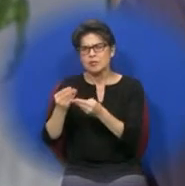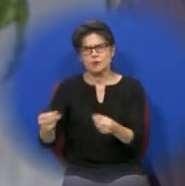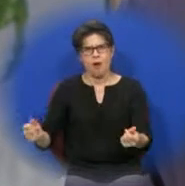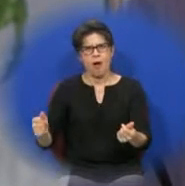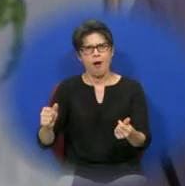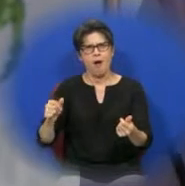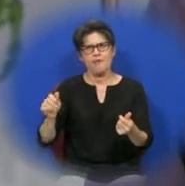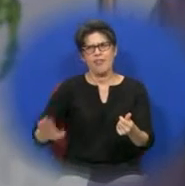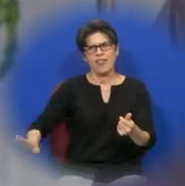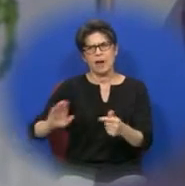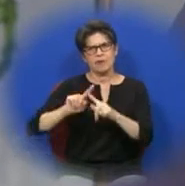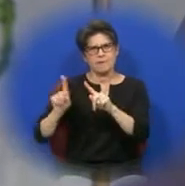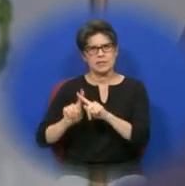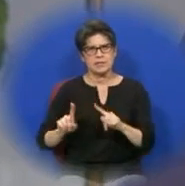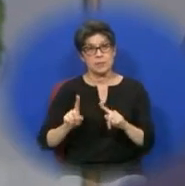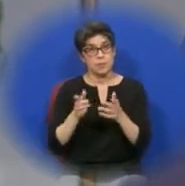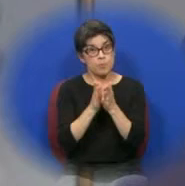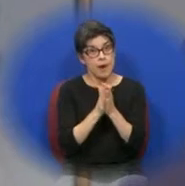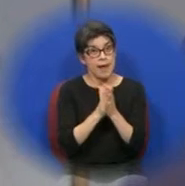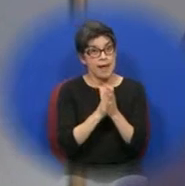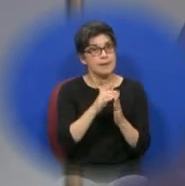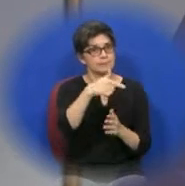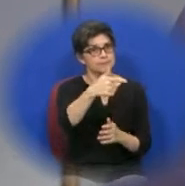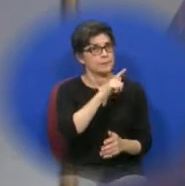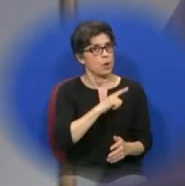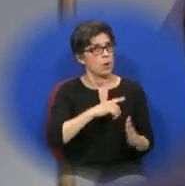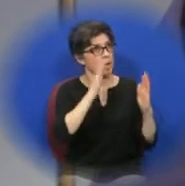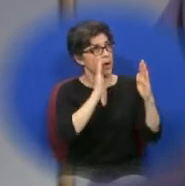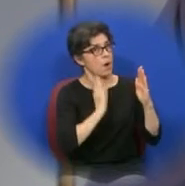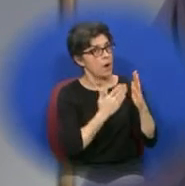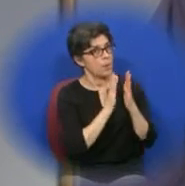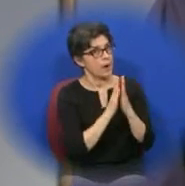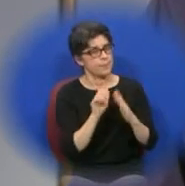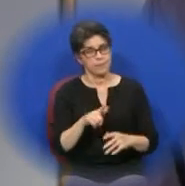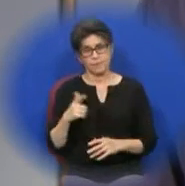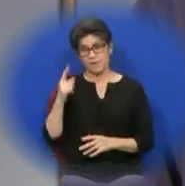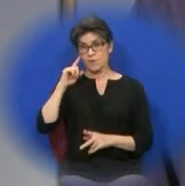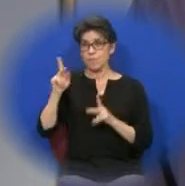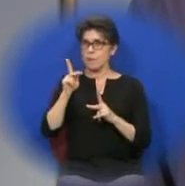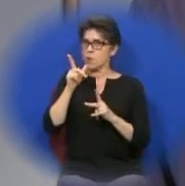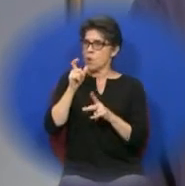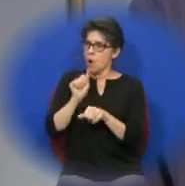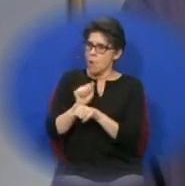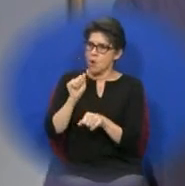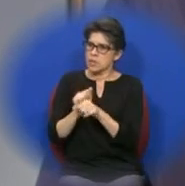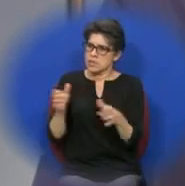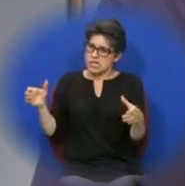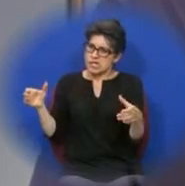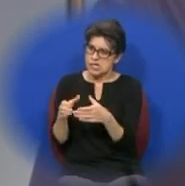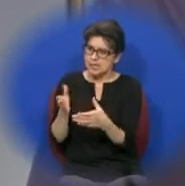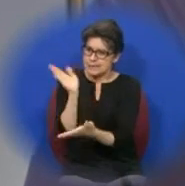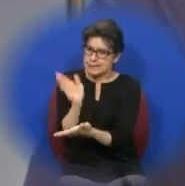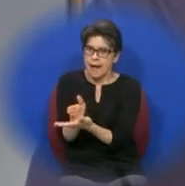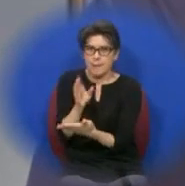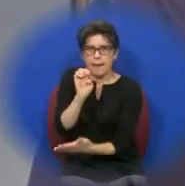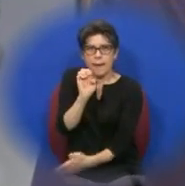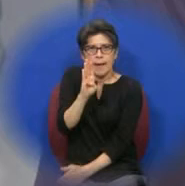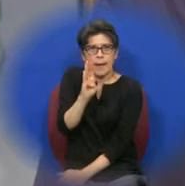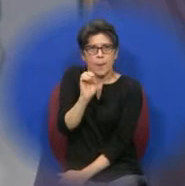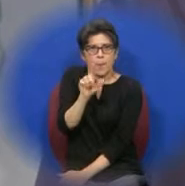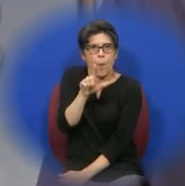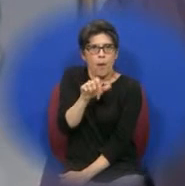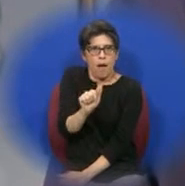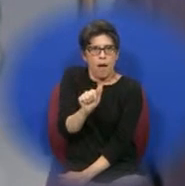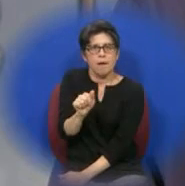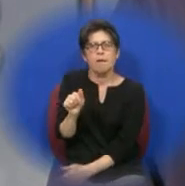Lord. Lord, hear our prayer. For all who are working to curtail the Ebola virus epidemic, for the health and safety of all